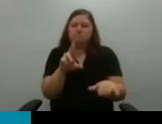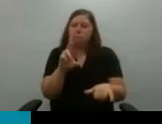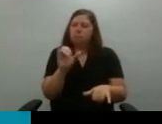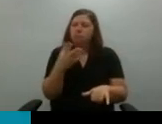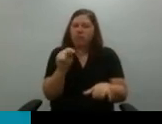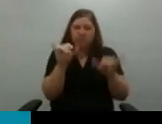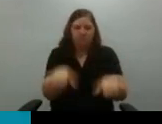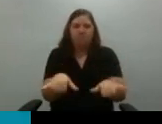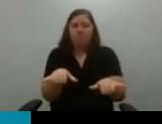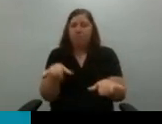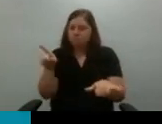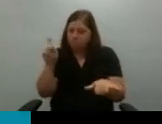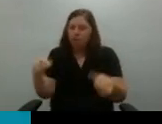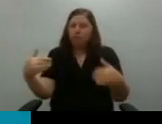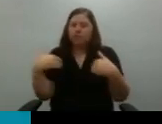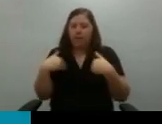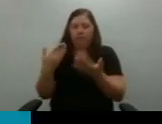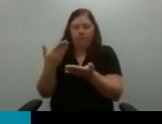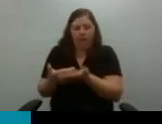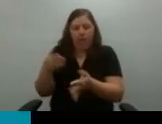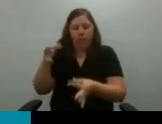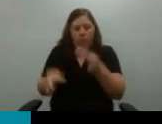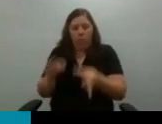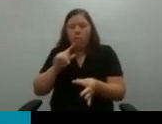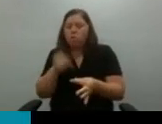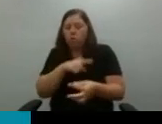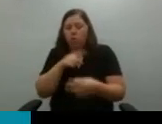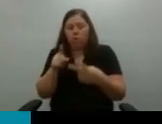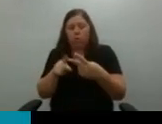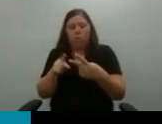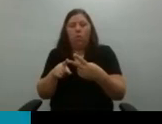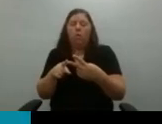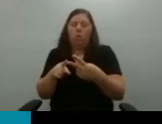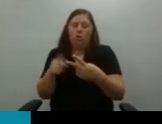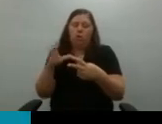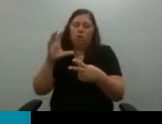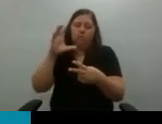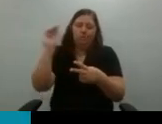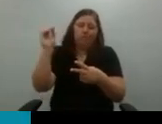a valid court order to enter, or they need permission from the employer.